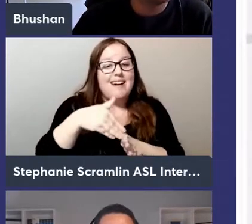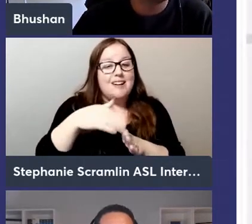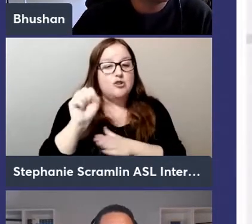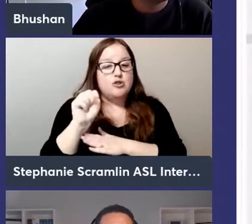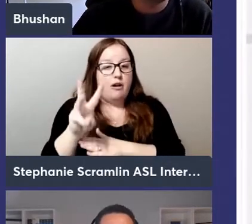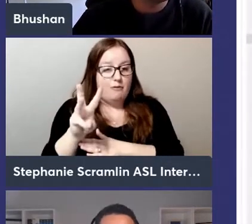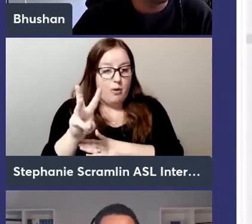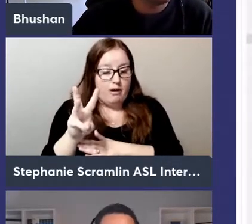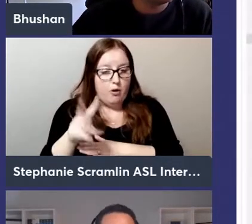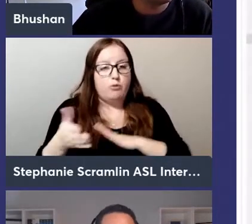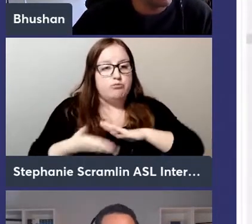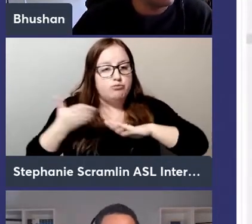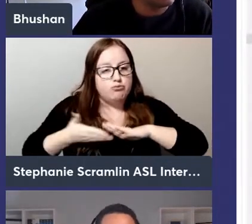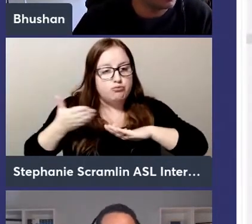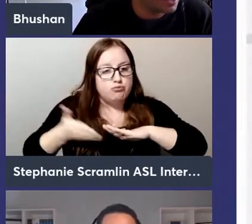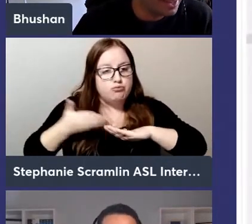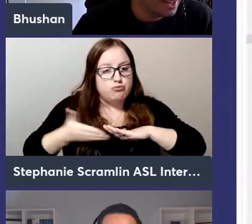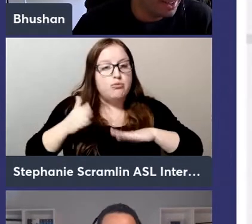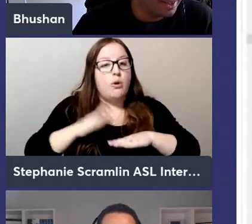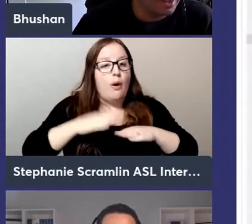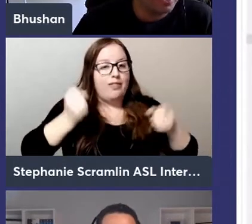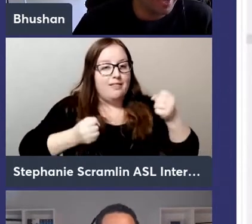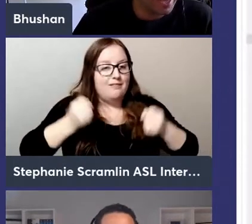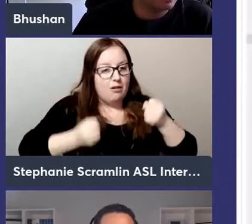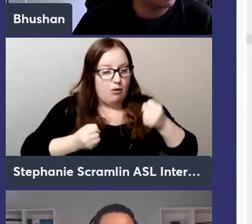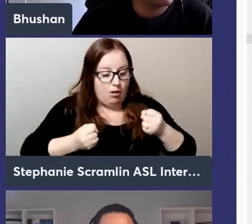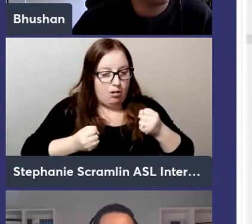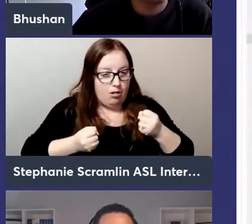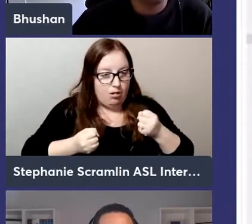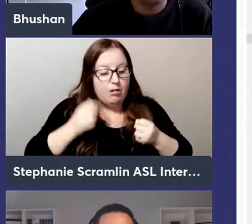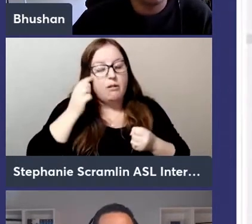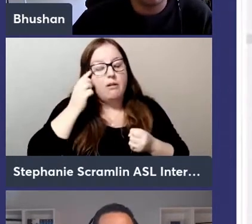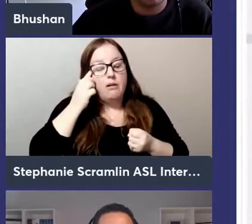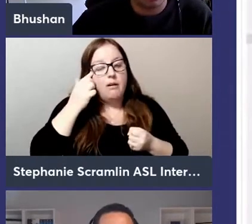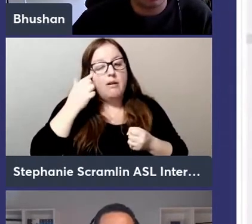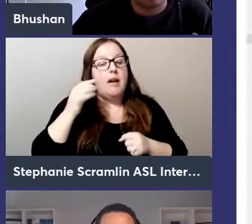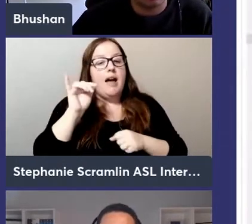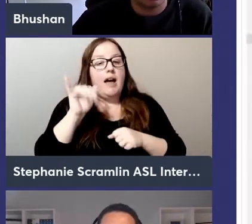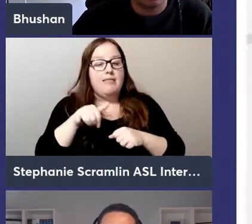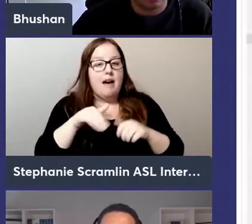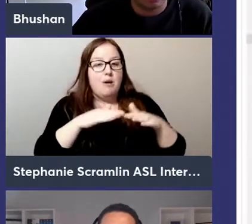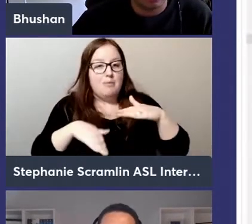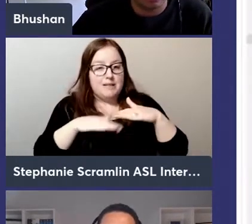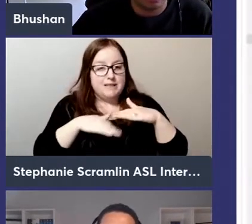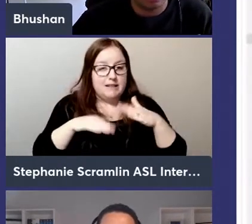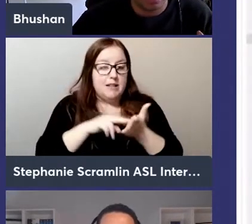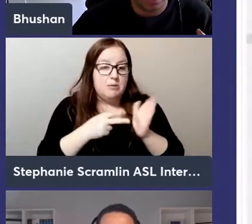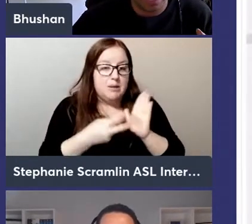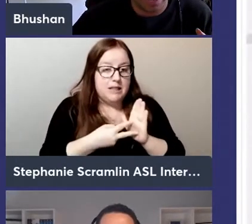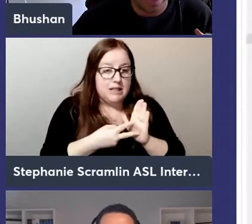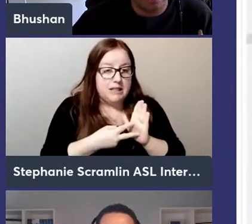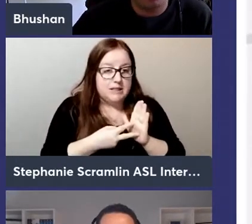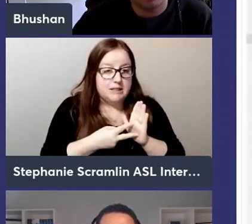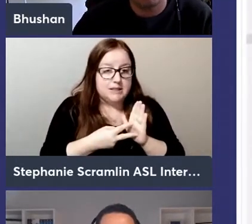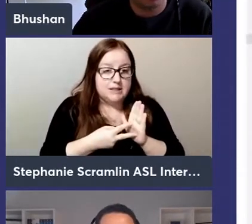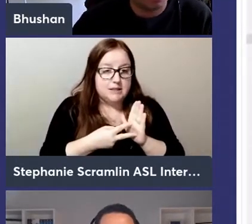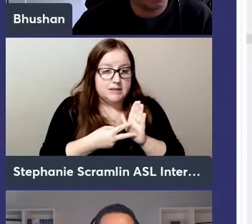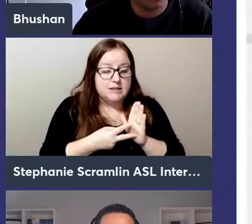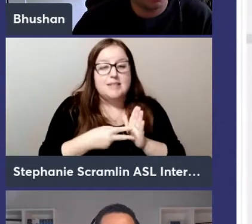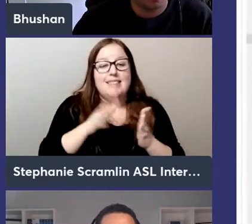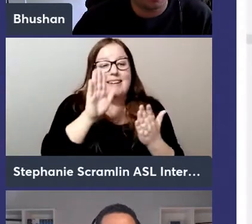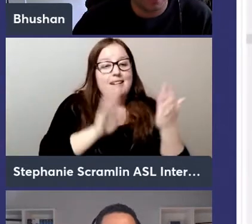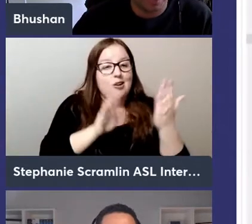which is running on the vehicles, and that's basically that the interface of